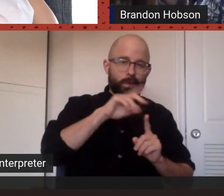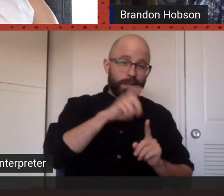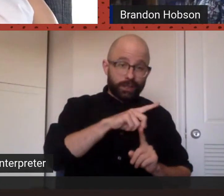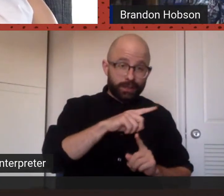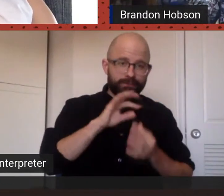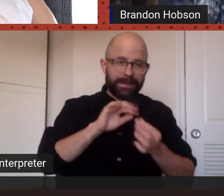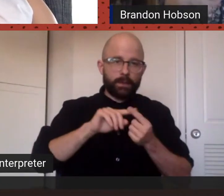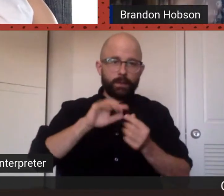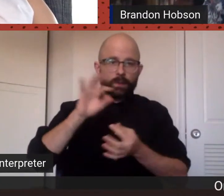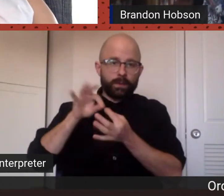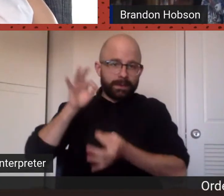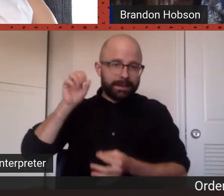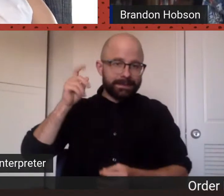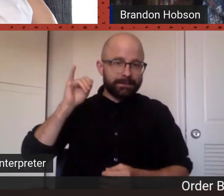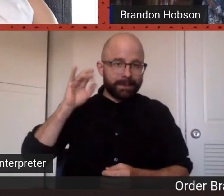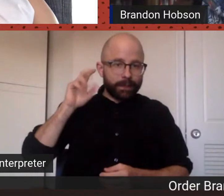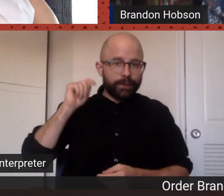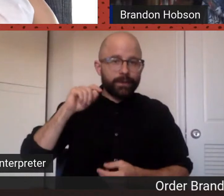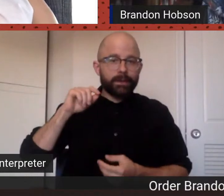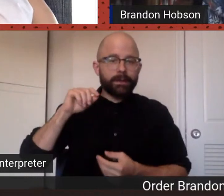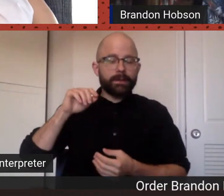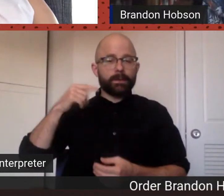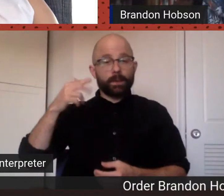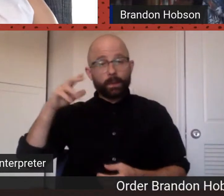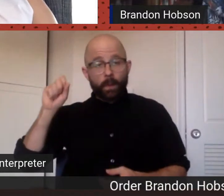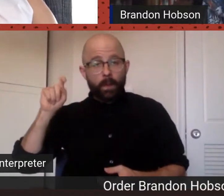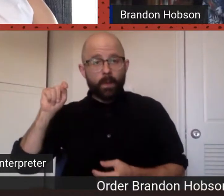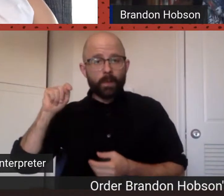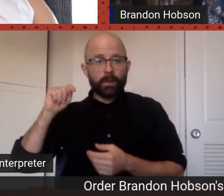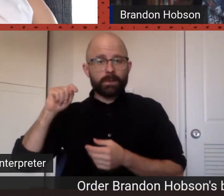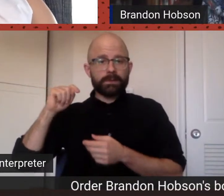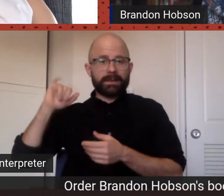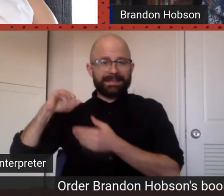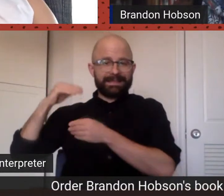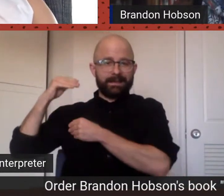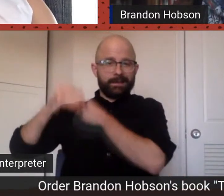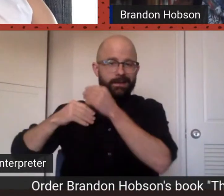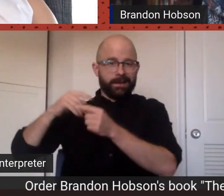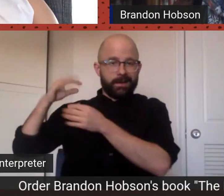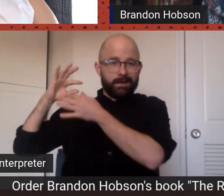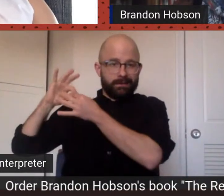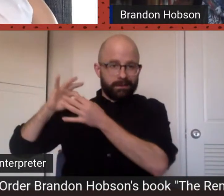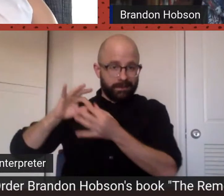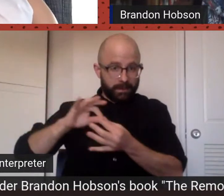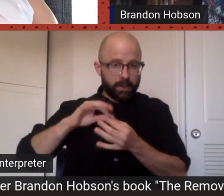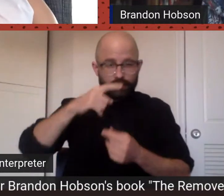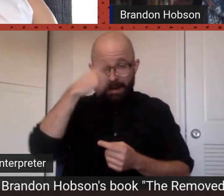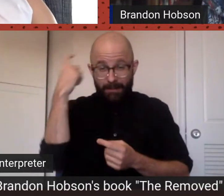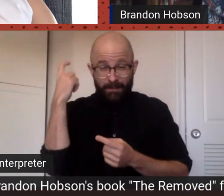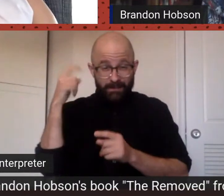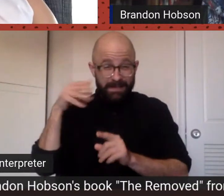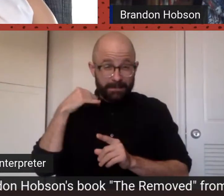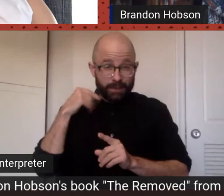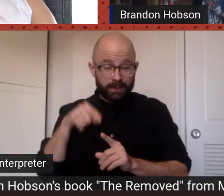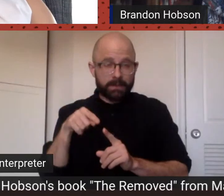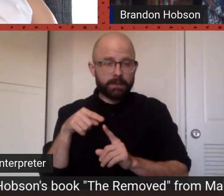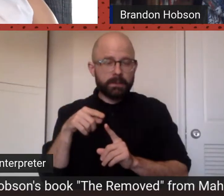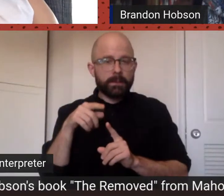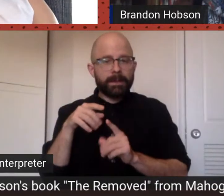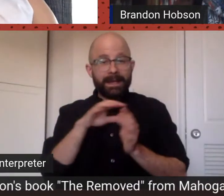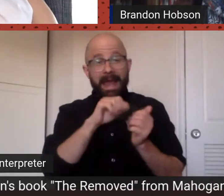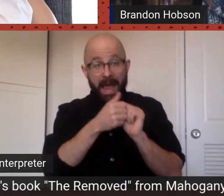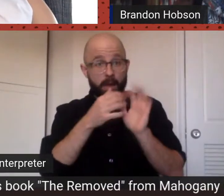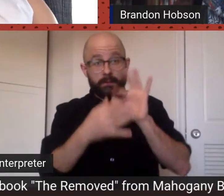and the ghosts and the intergenerational trauma that follows this book, I think is something that is